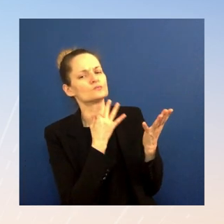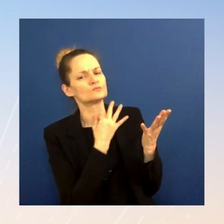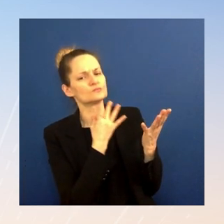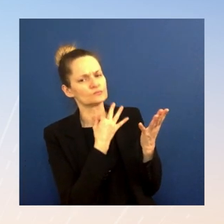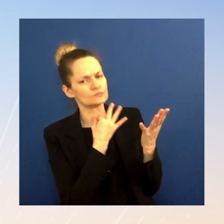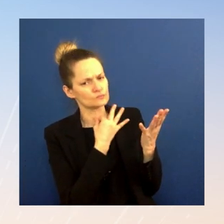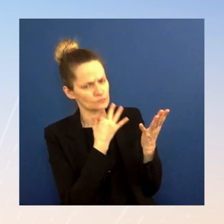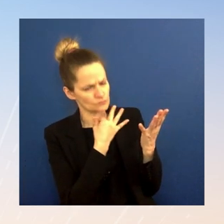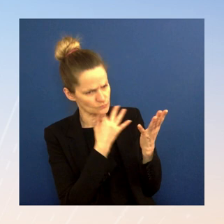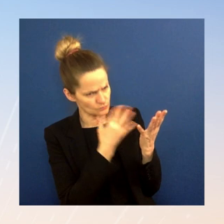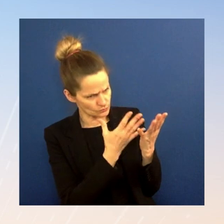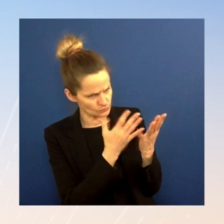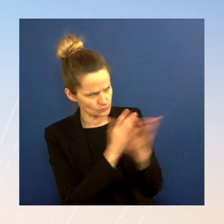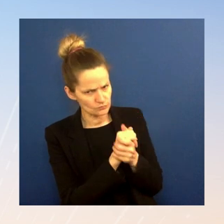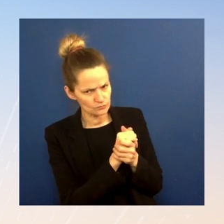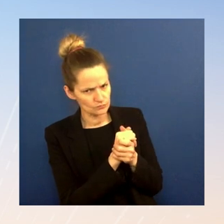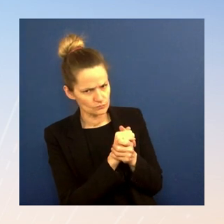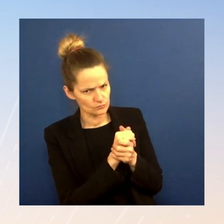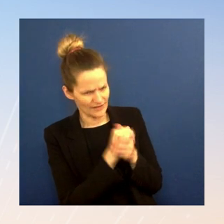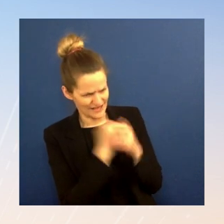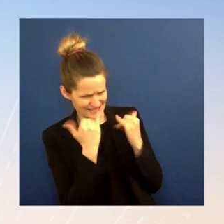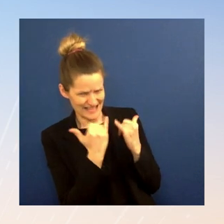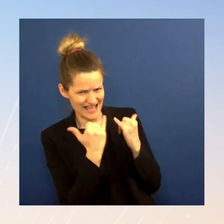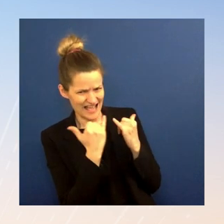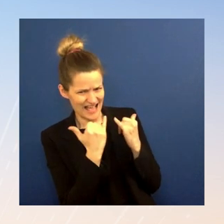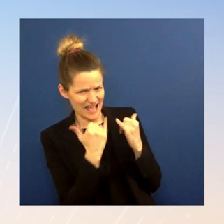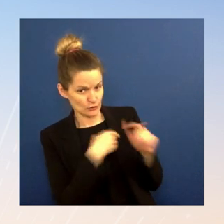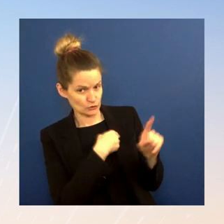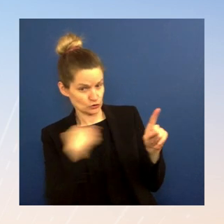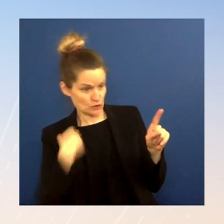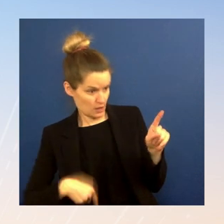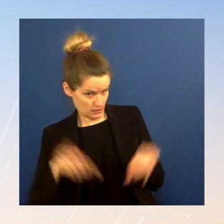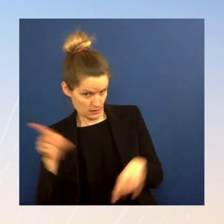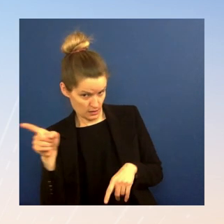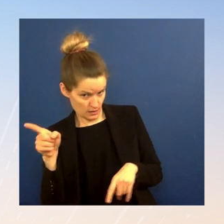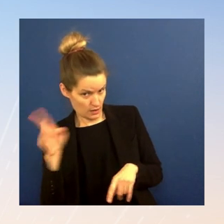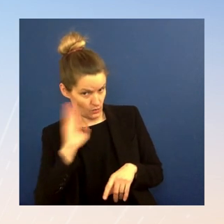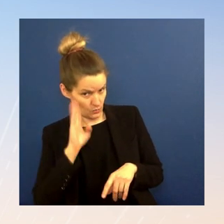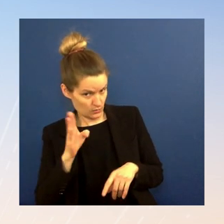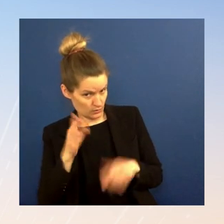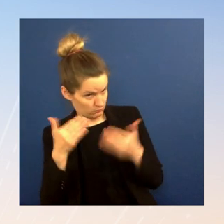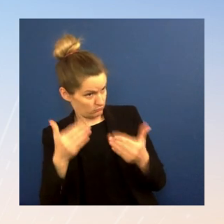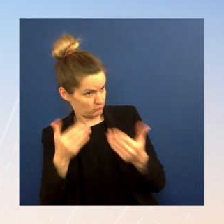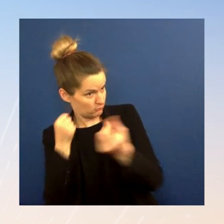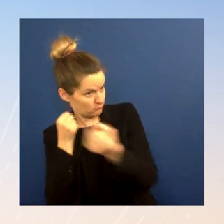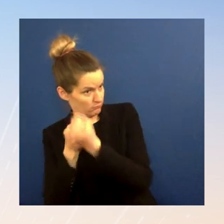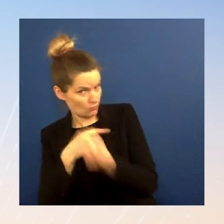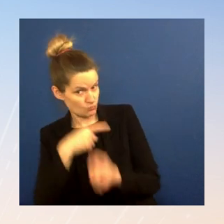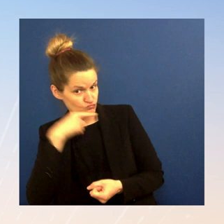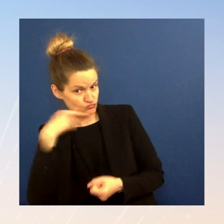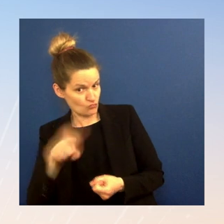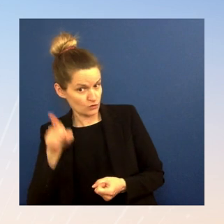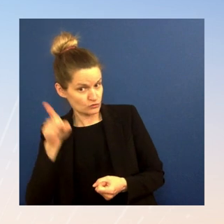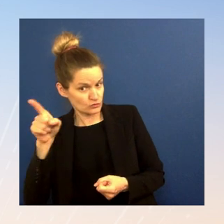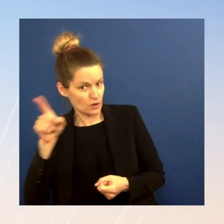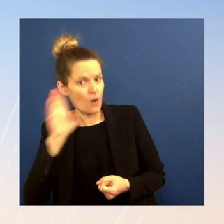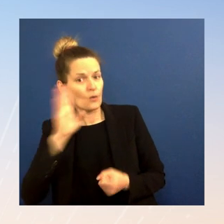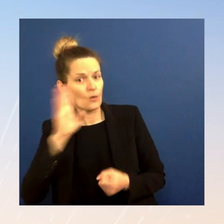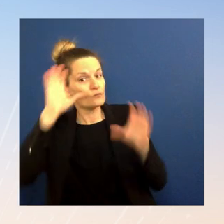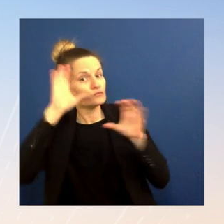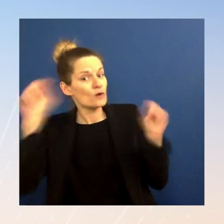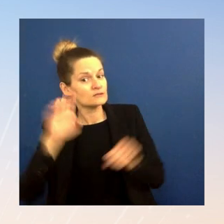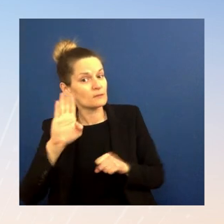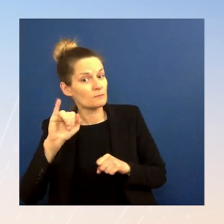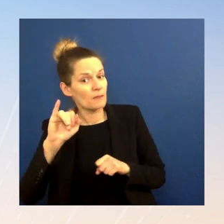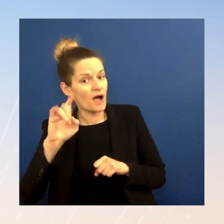Ukraine? Is it still a live ball that the President is sort of going to warn President Xi off of? Where are they in terms of making that